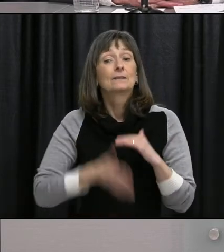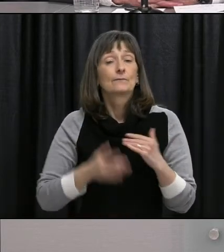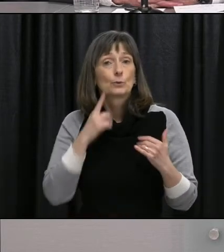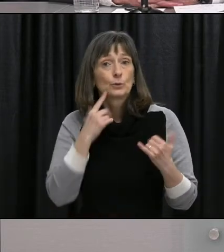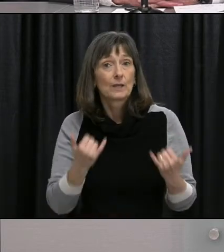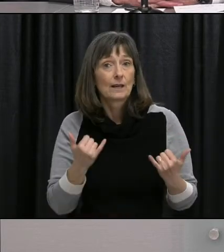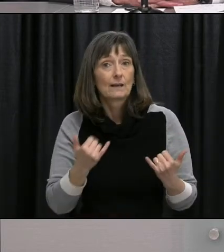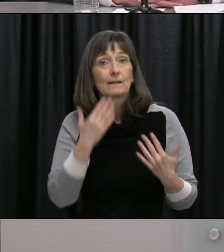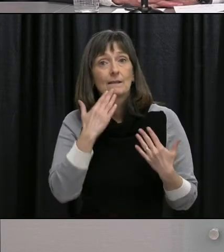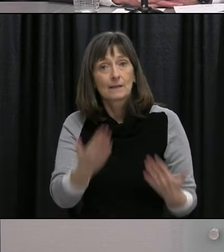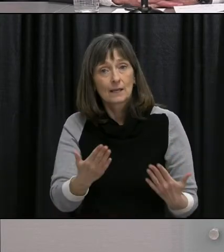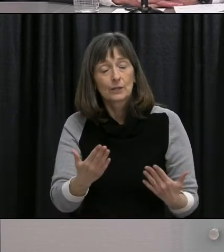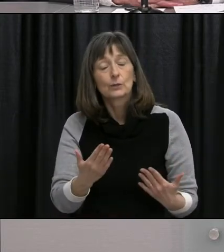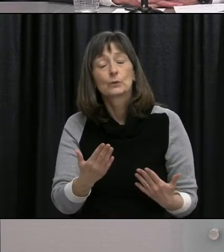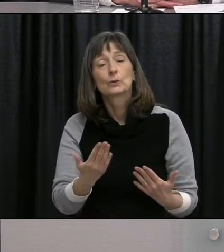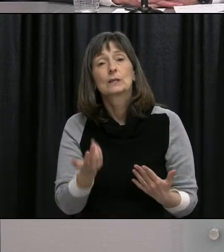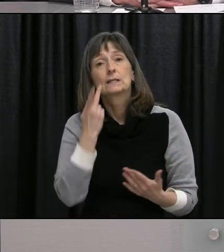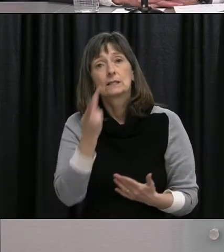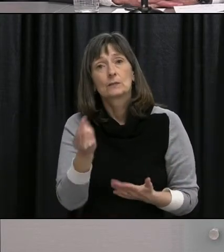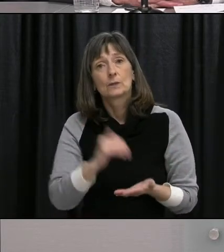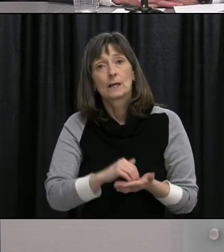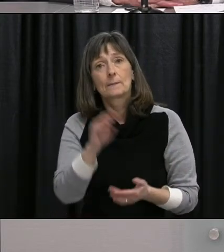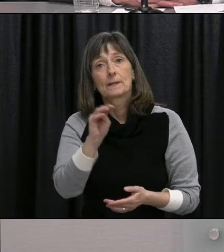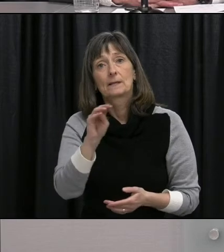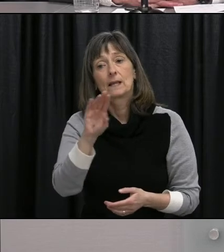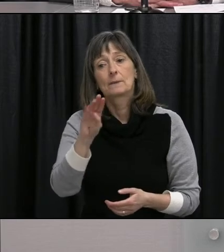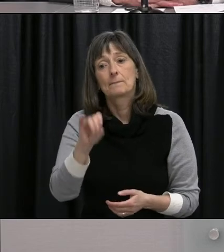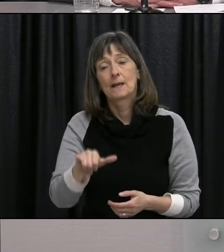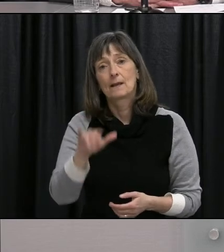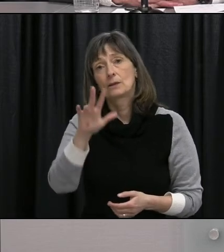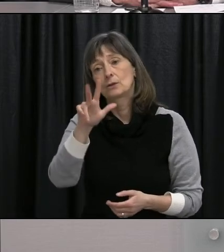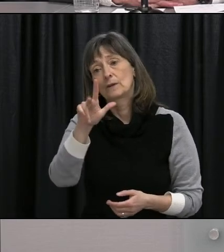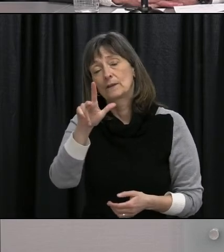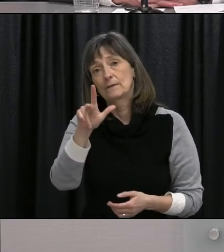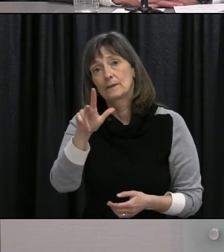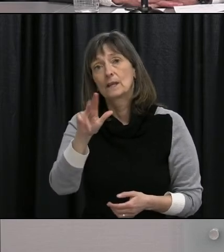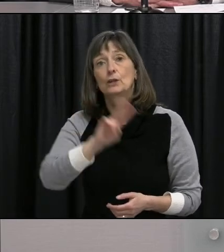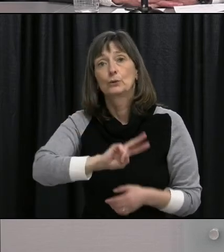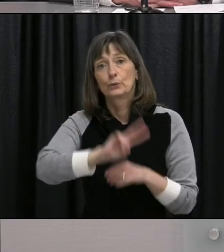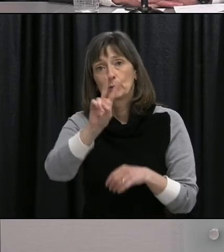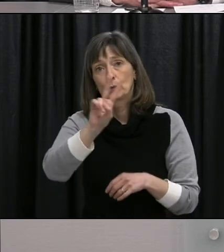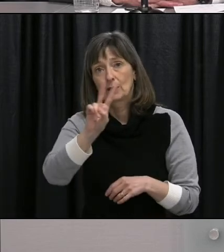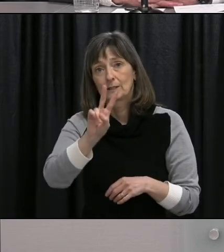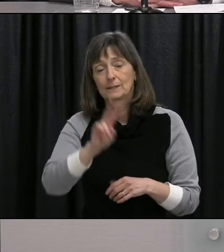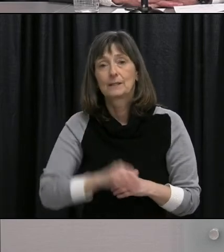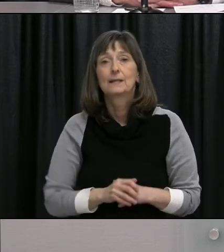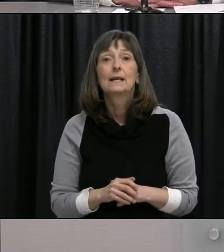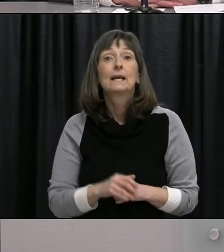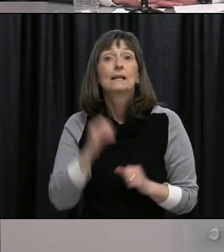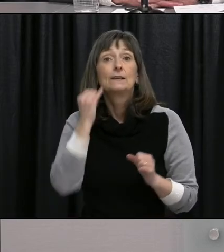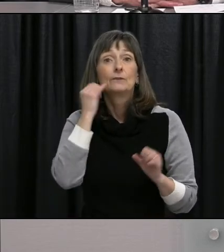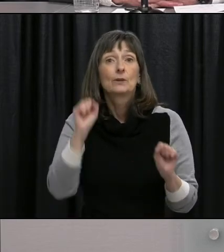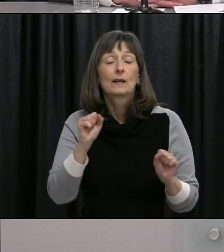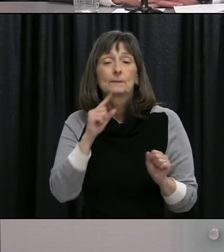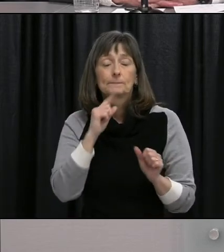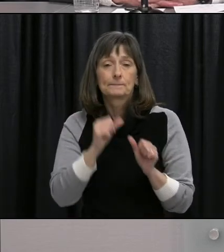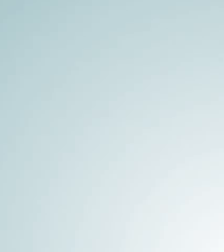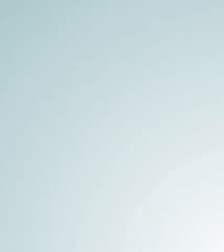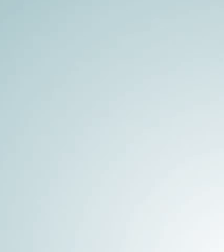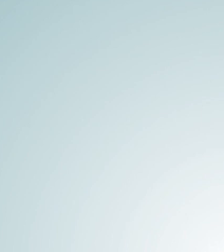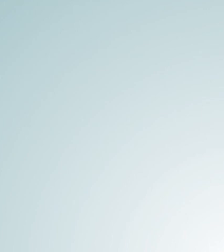May 25th at 2 p.m., 1:30 in most of Labrador. Have a great weekend, everyone, and if you can go camping, go for it. Bye.